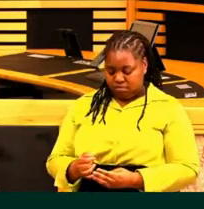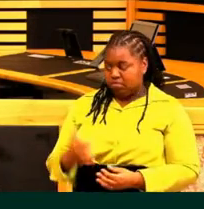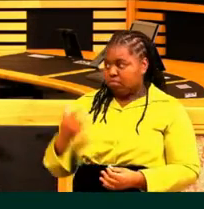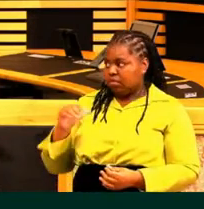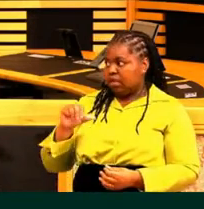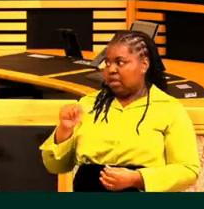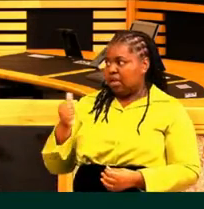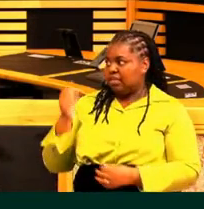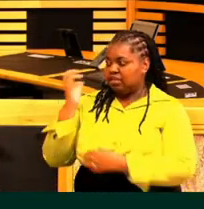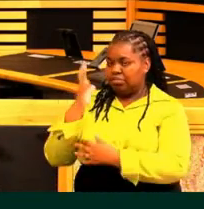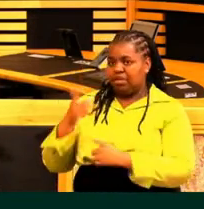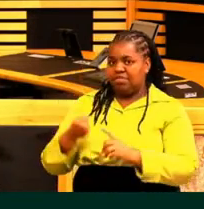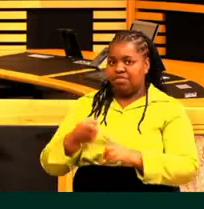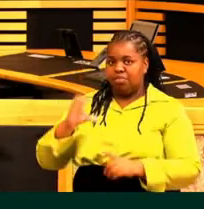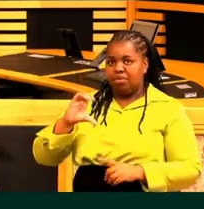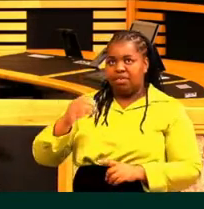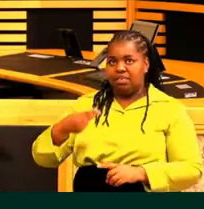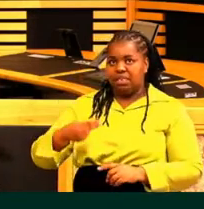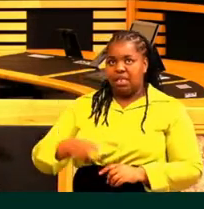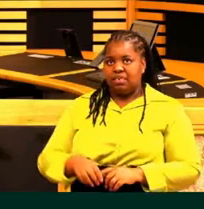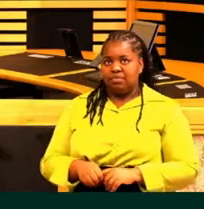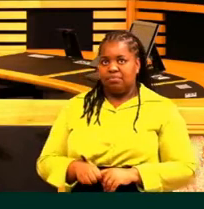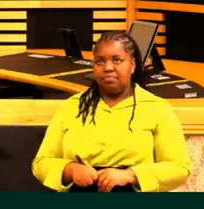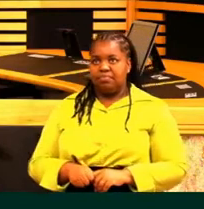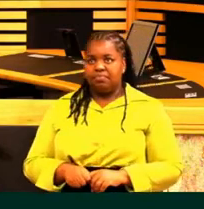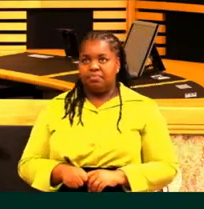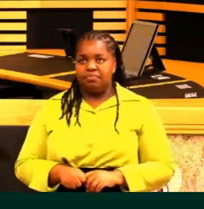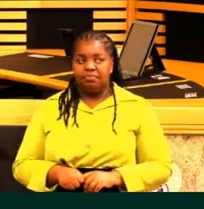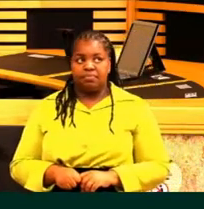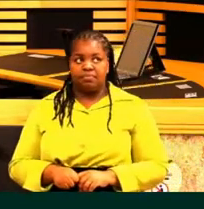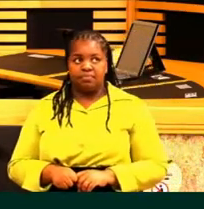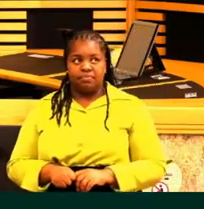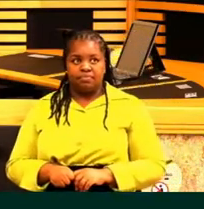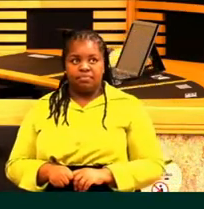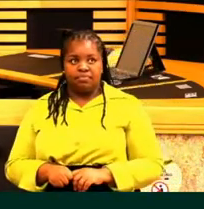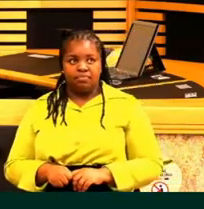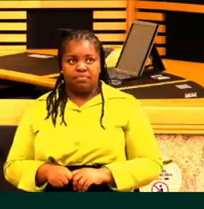sunny or The Honorable members